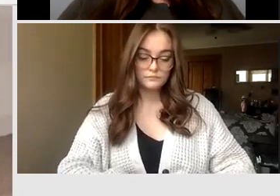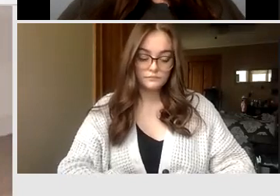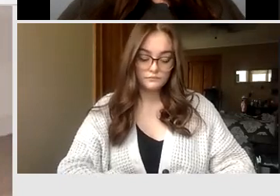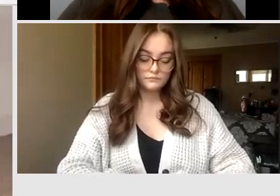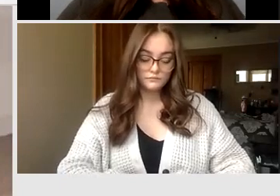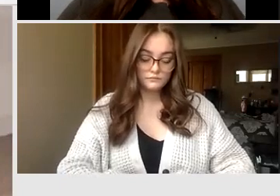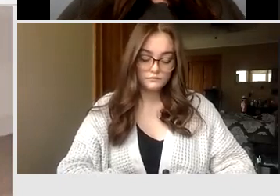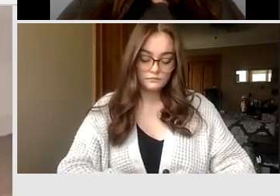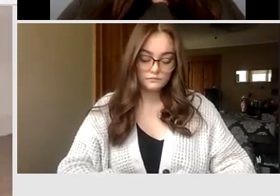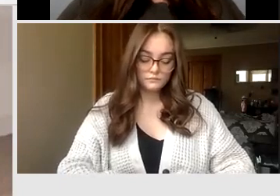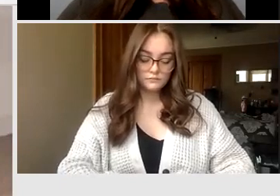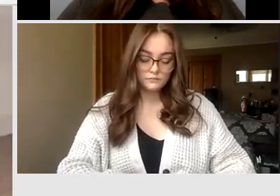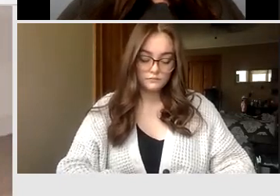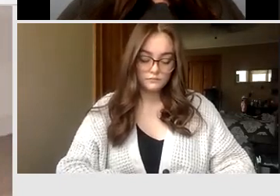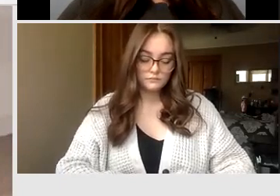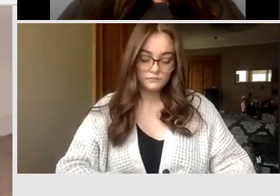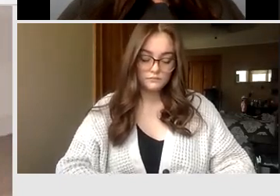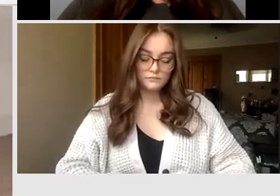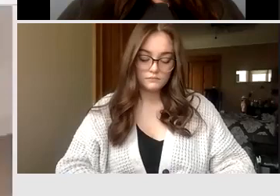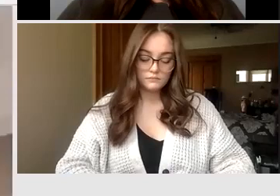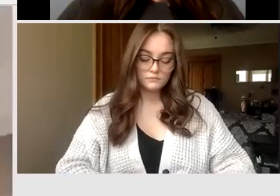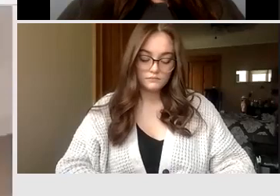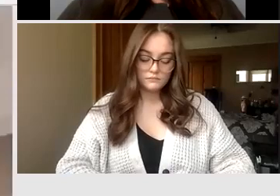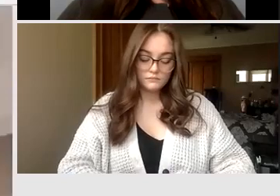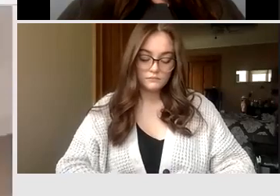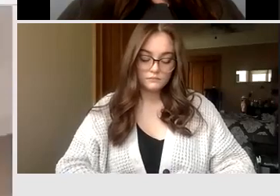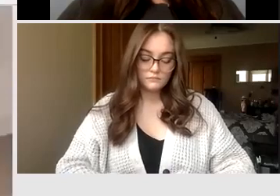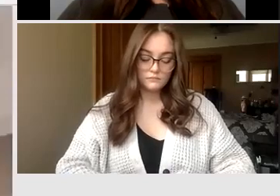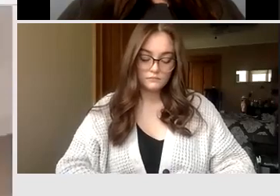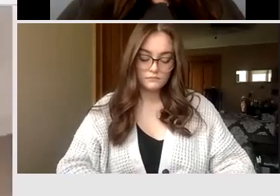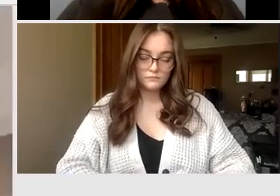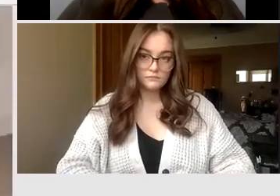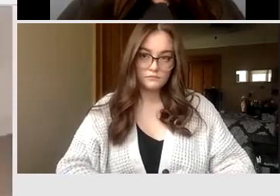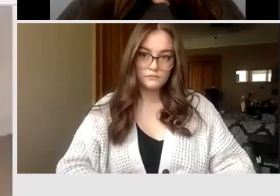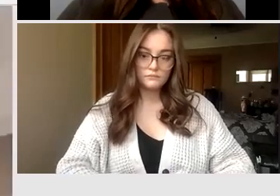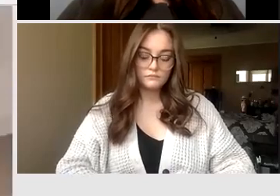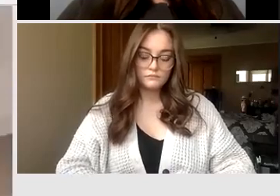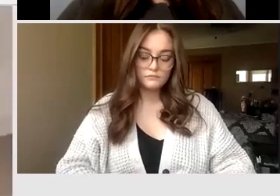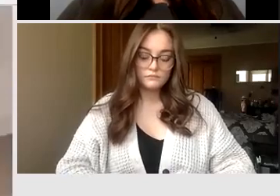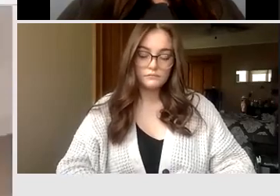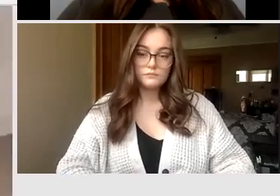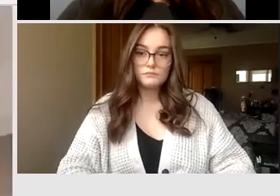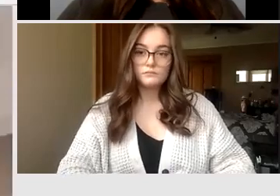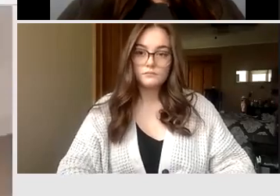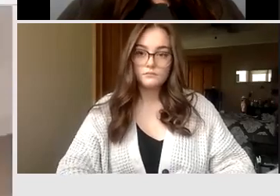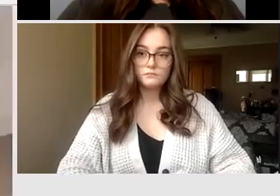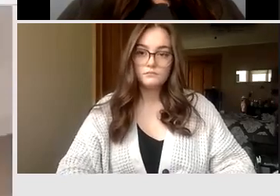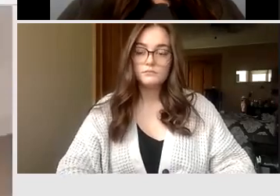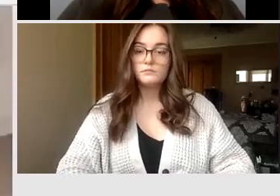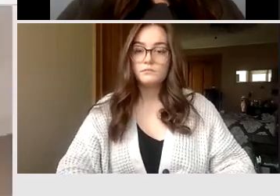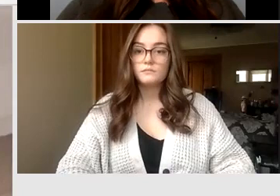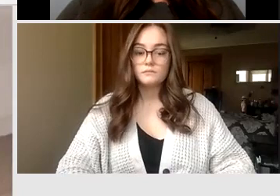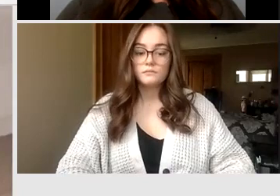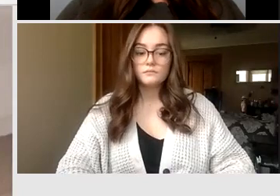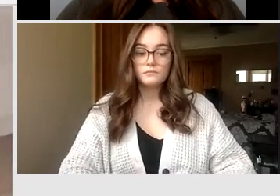and other leaders, encouraging them to invest more money in medical supplies for the soldiers. She visited women's groups, churches, and